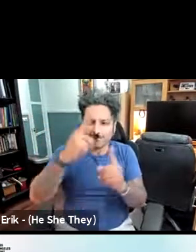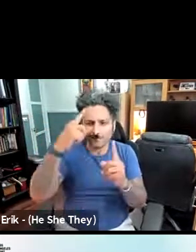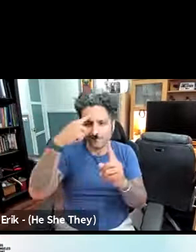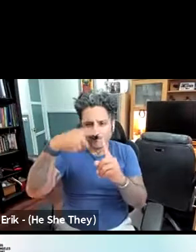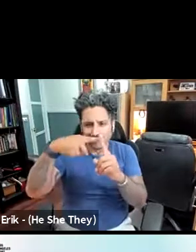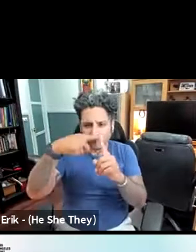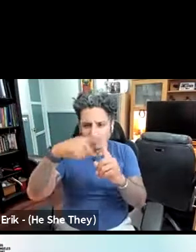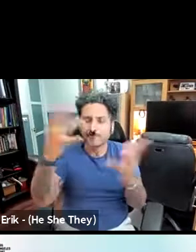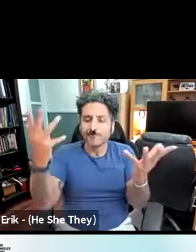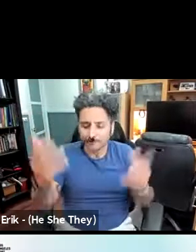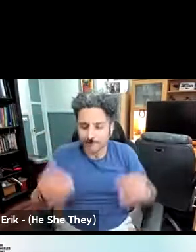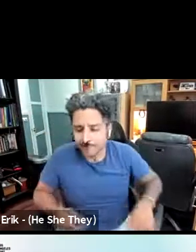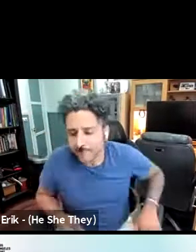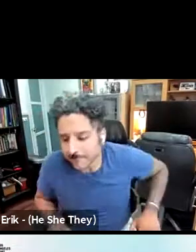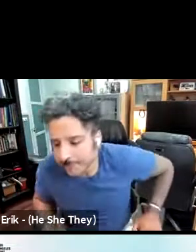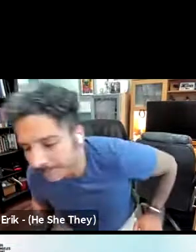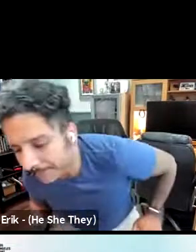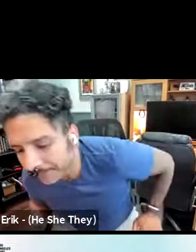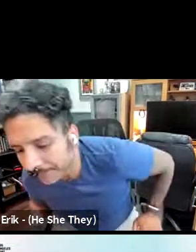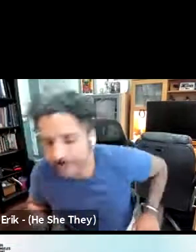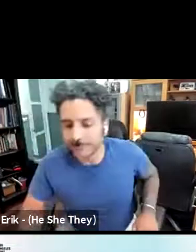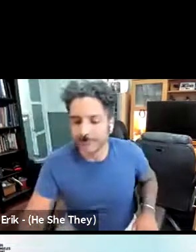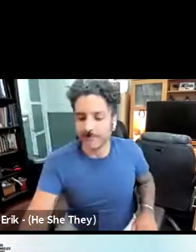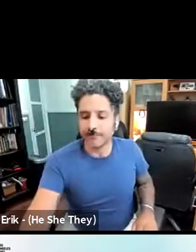Mm-hmm. Thank you for that.